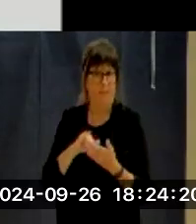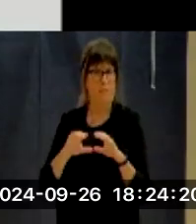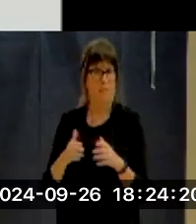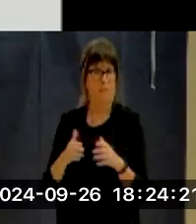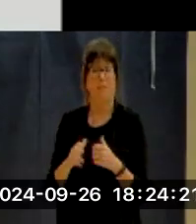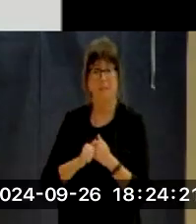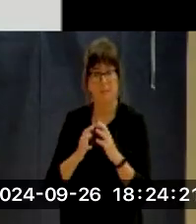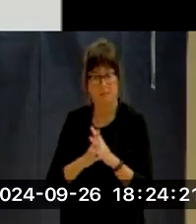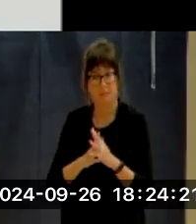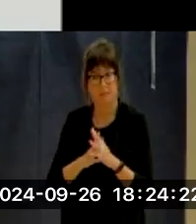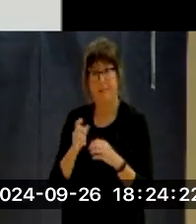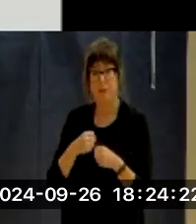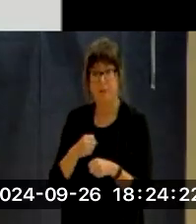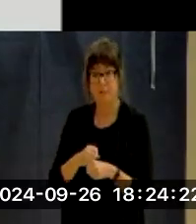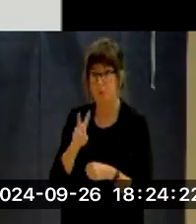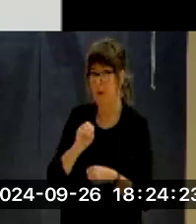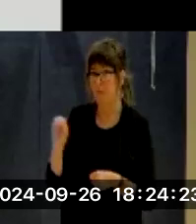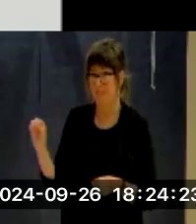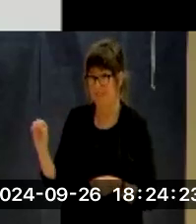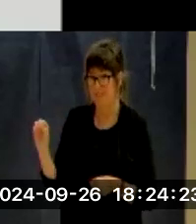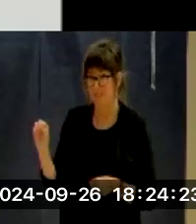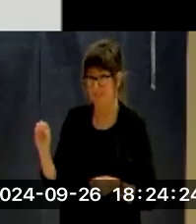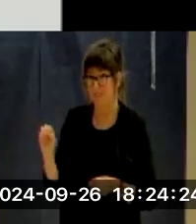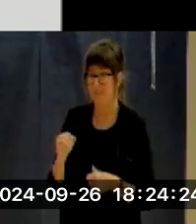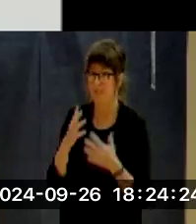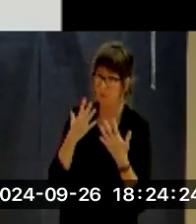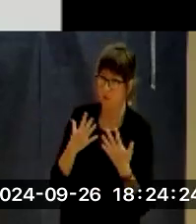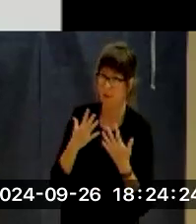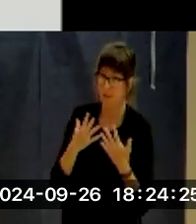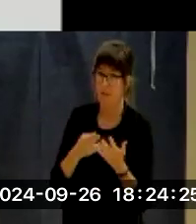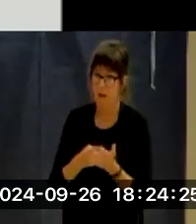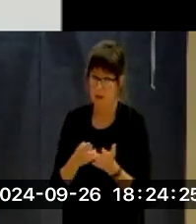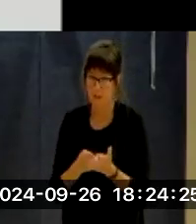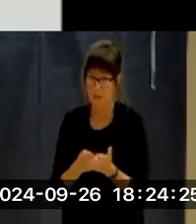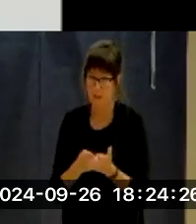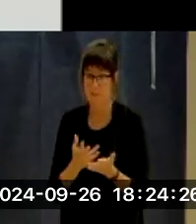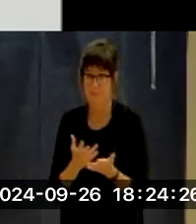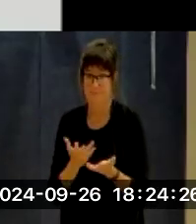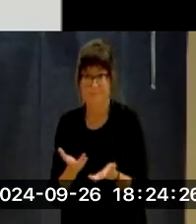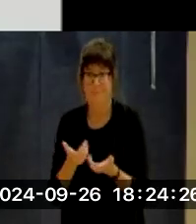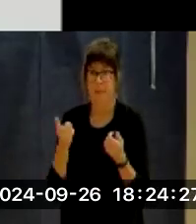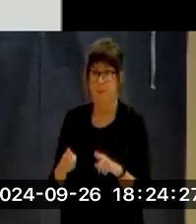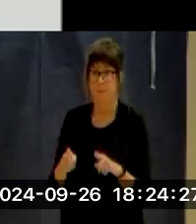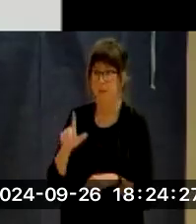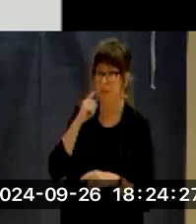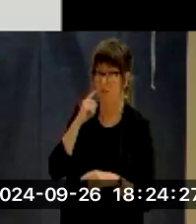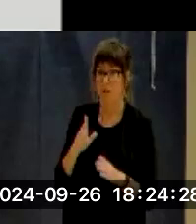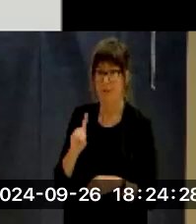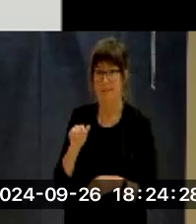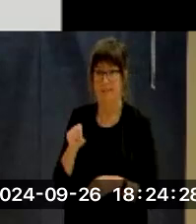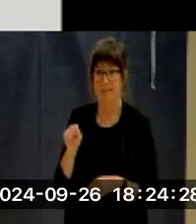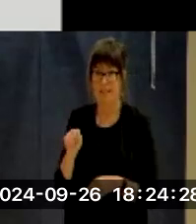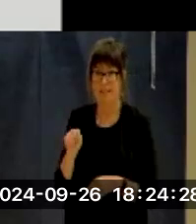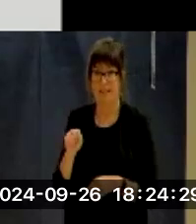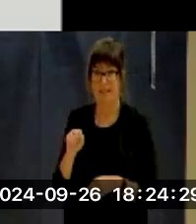year 2000. Unfortunately, but frankly, typically, Governor Davis and the legislature not only defunded